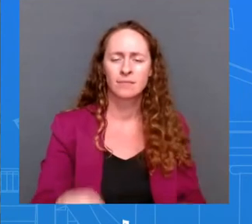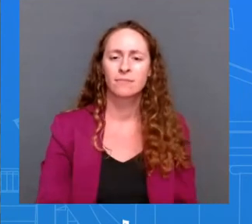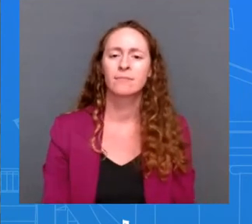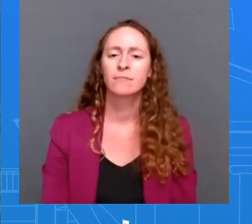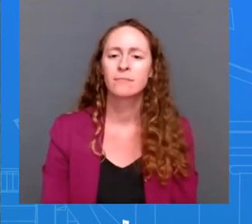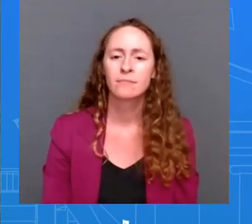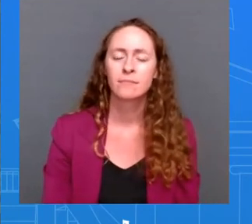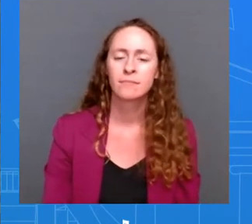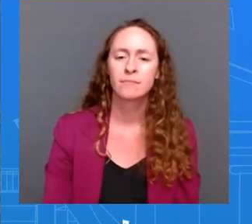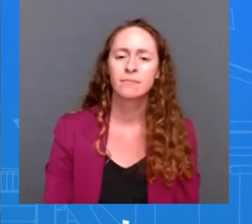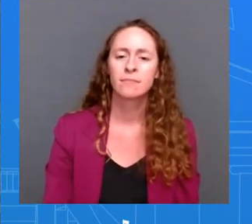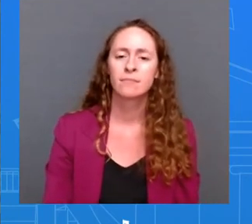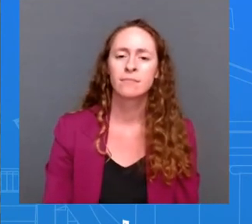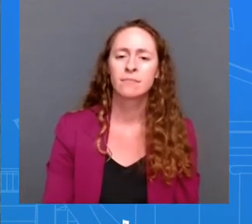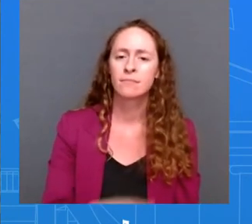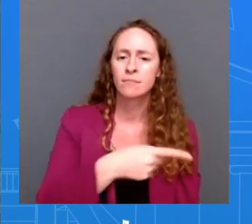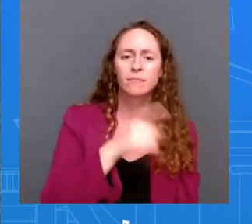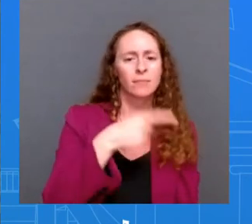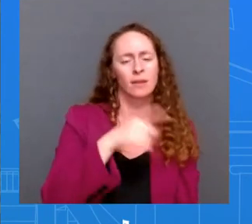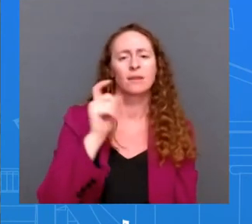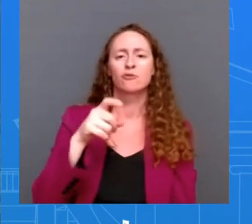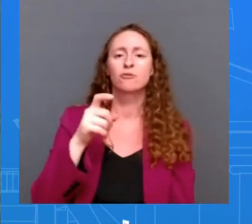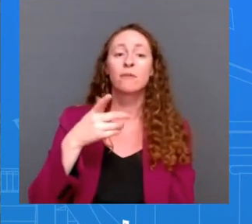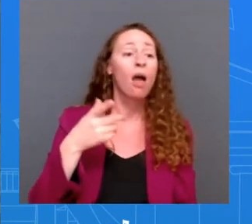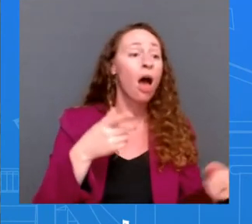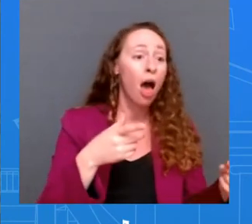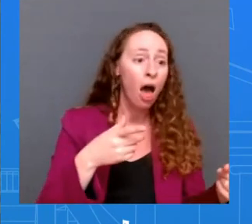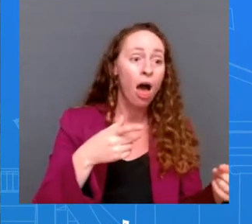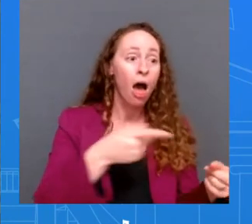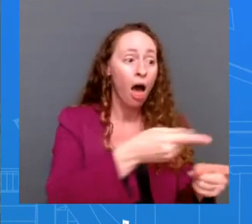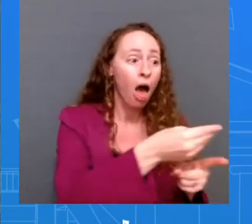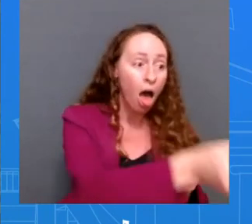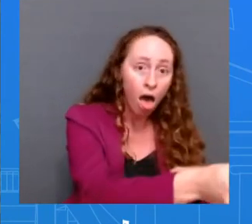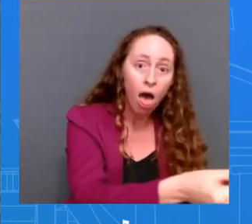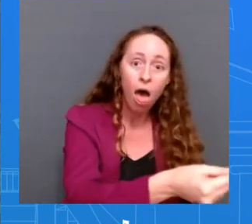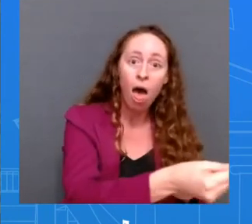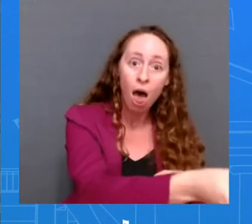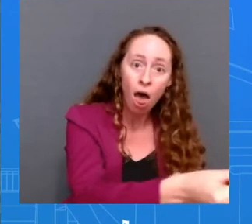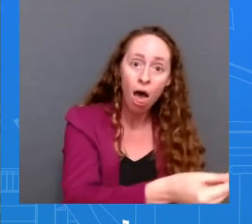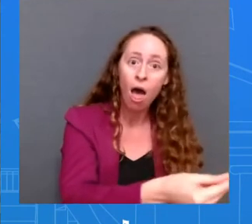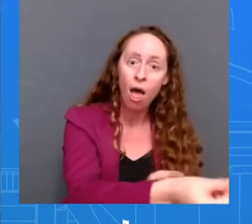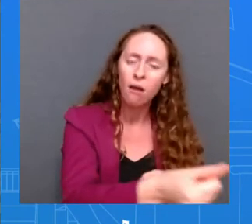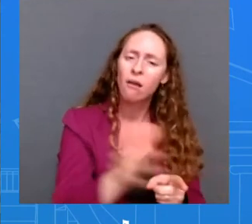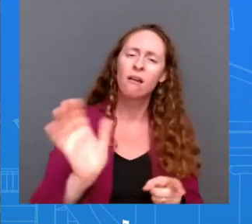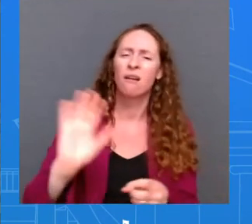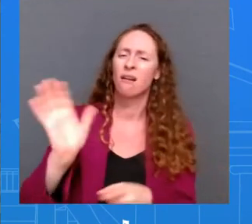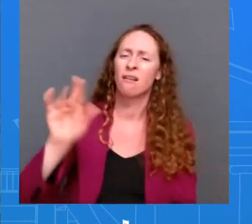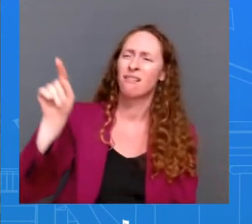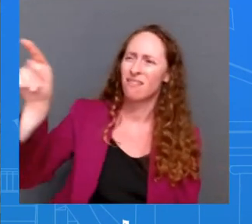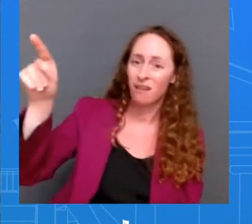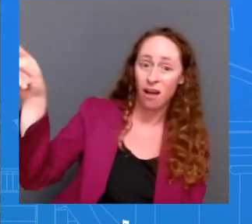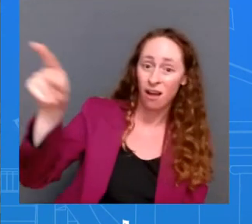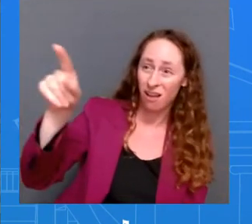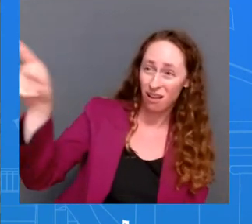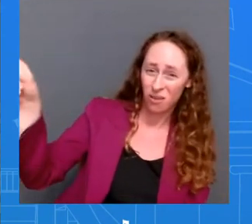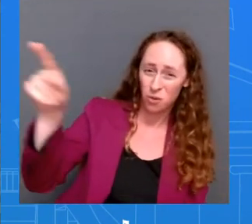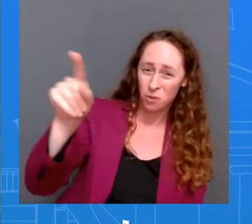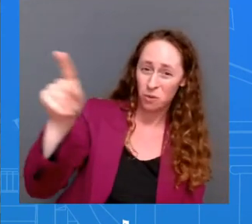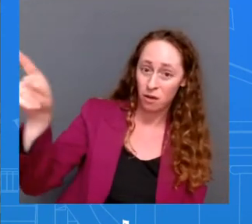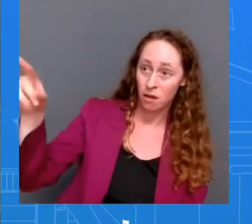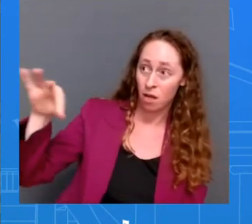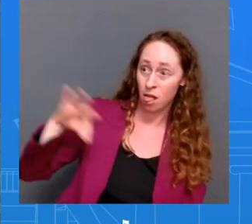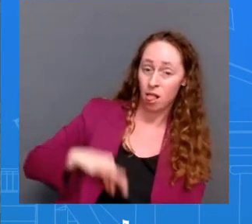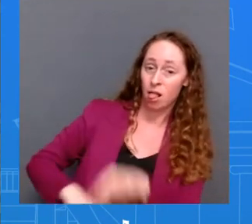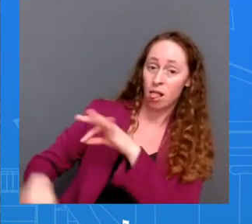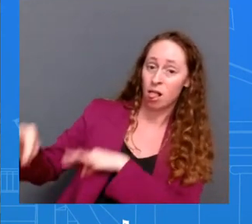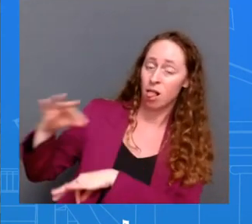call on oil companies to make sure that they pass on that profit to Americans. I want to talk a little bit